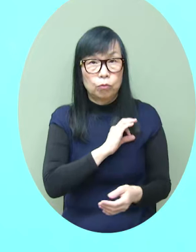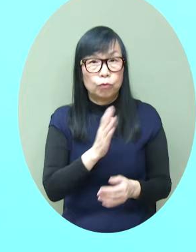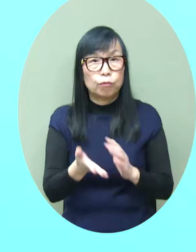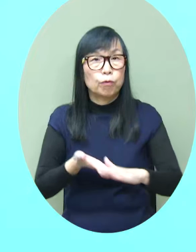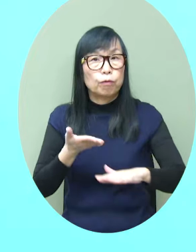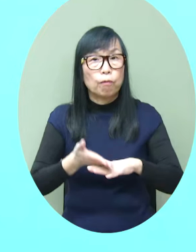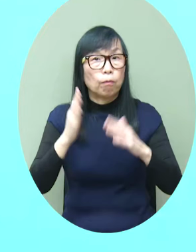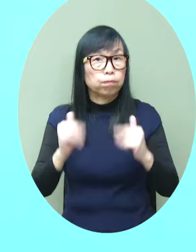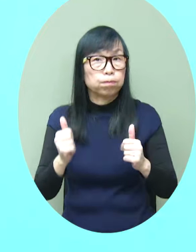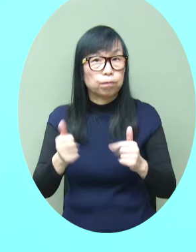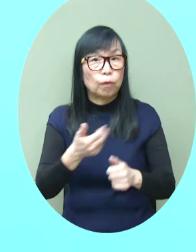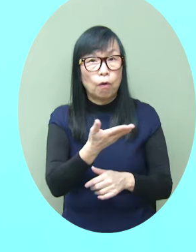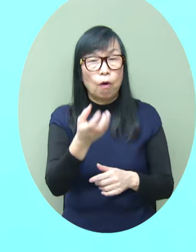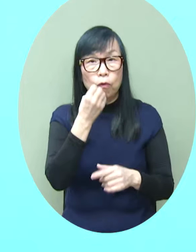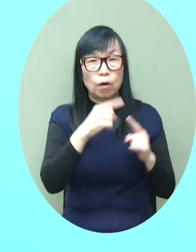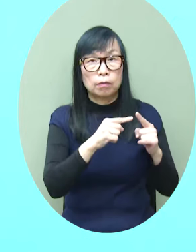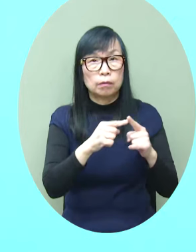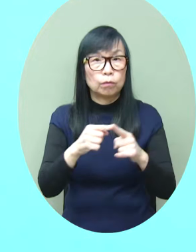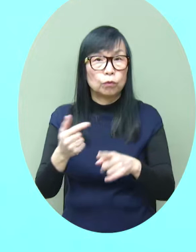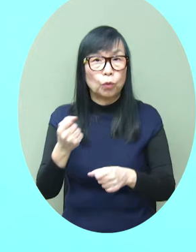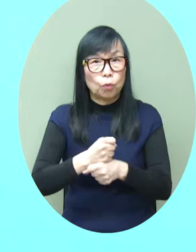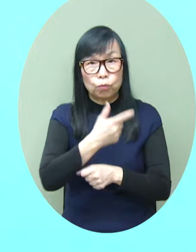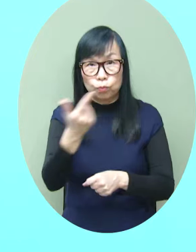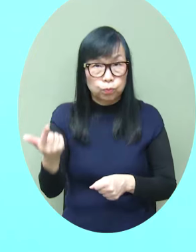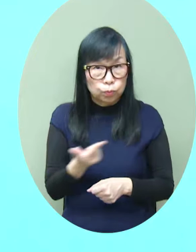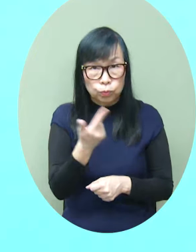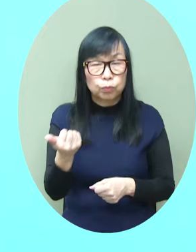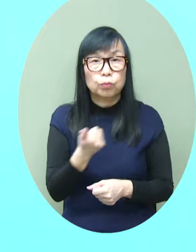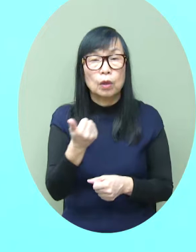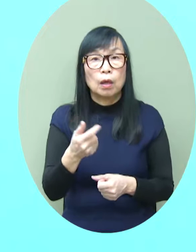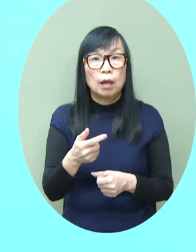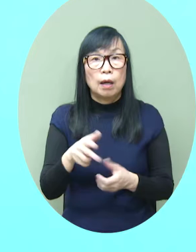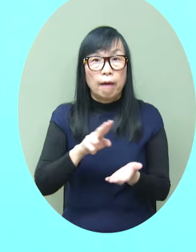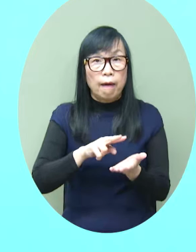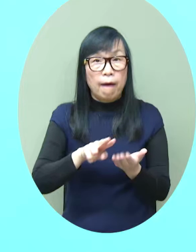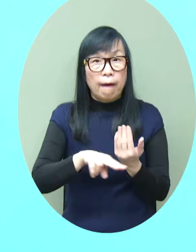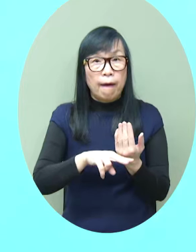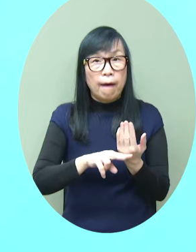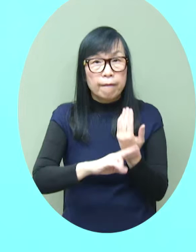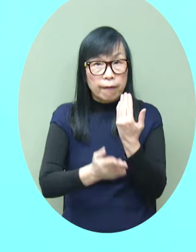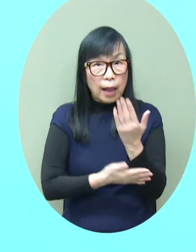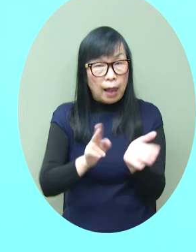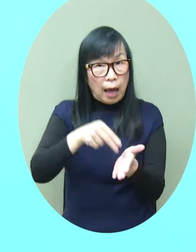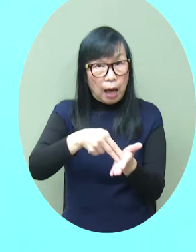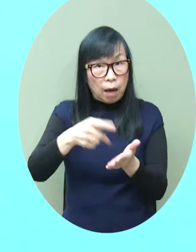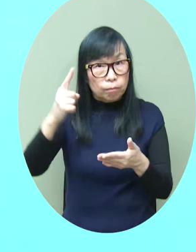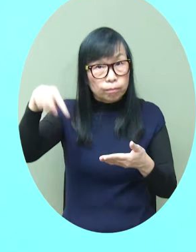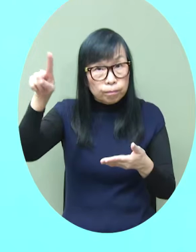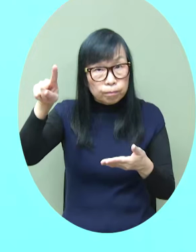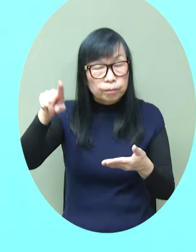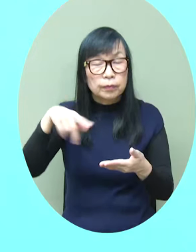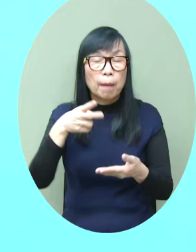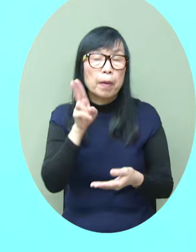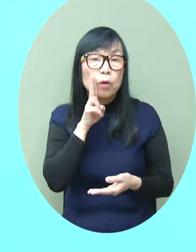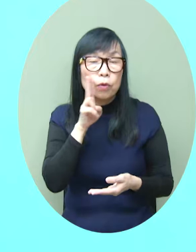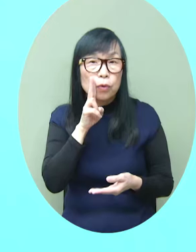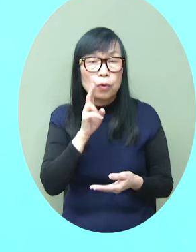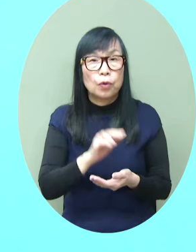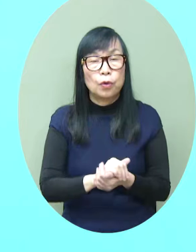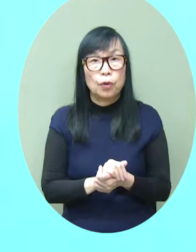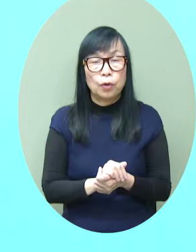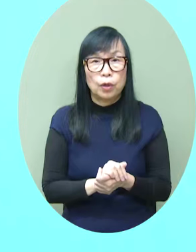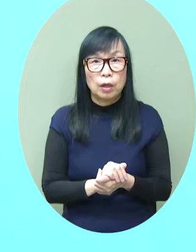including some very important legislation, such as allowing non-locally trained doctors to come to Hong Kong in order to reduce the waiting time and